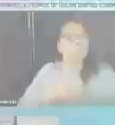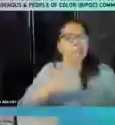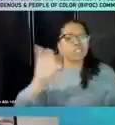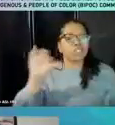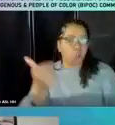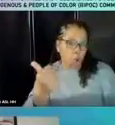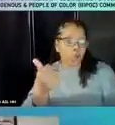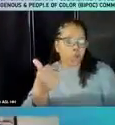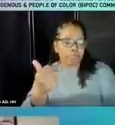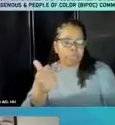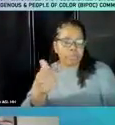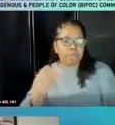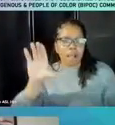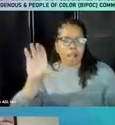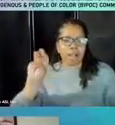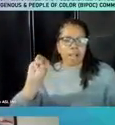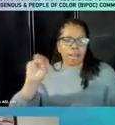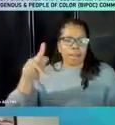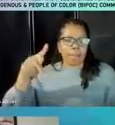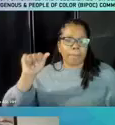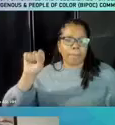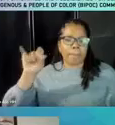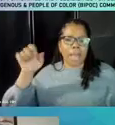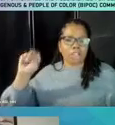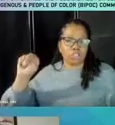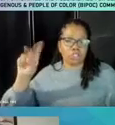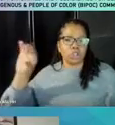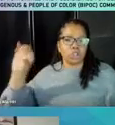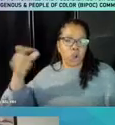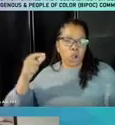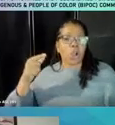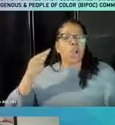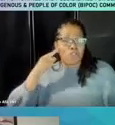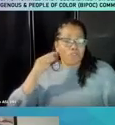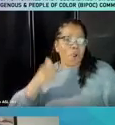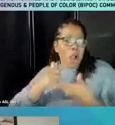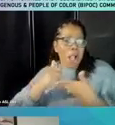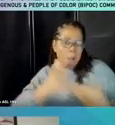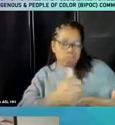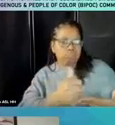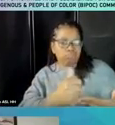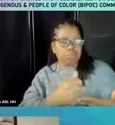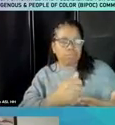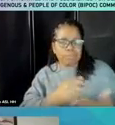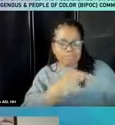talk from a mother whose teenager suffers depression. But I was a nervous wreck.